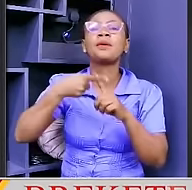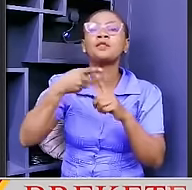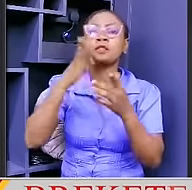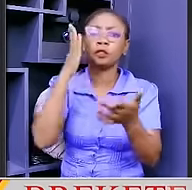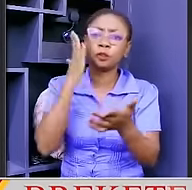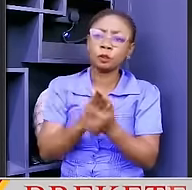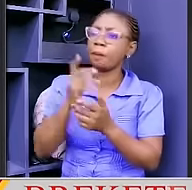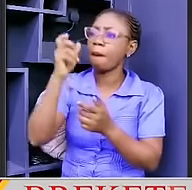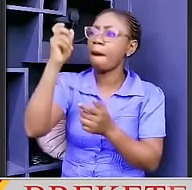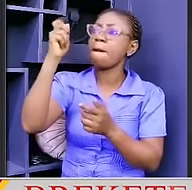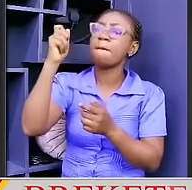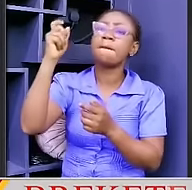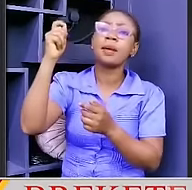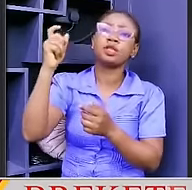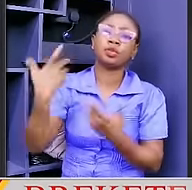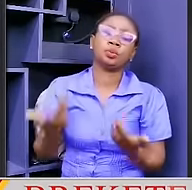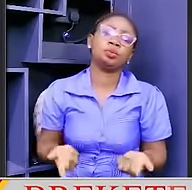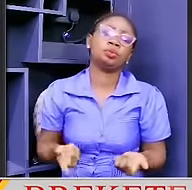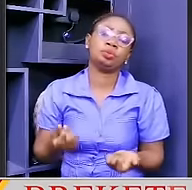pension.